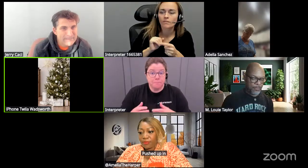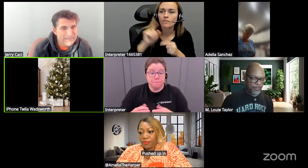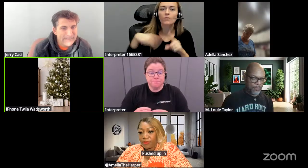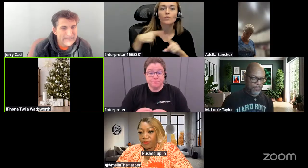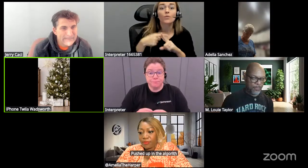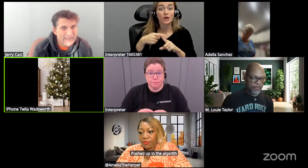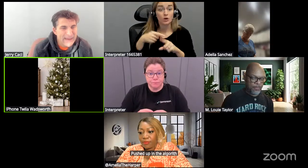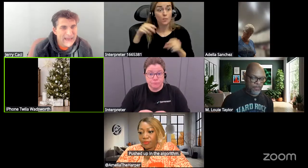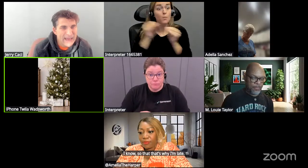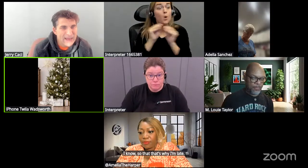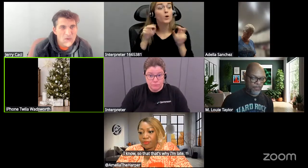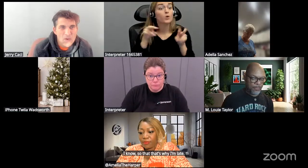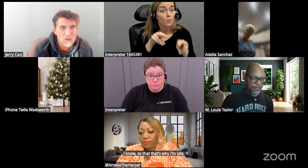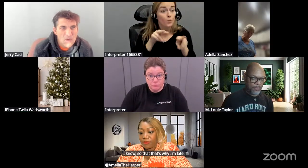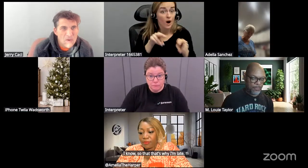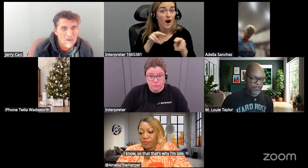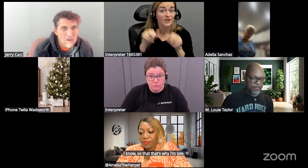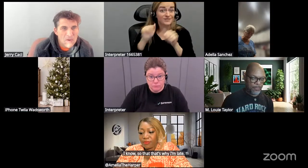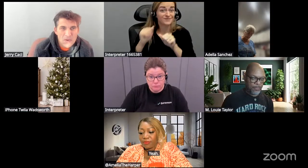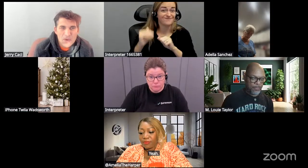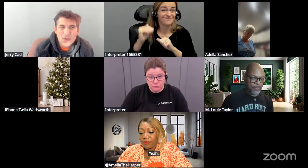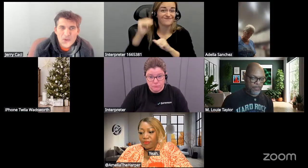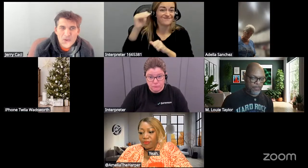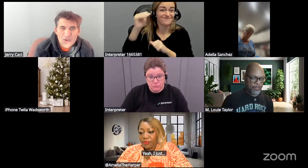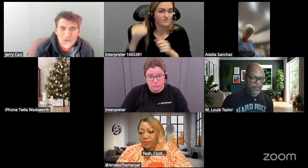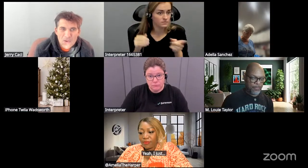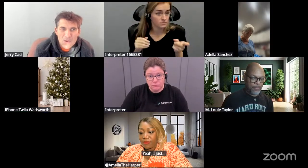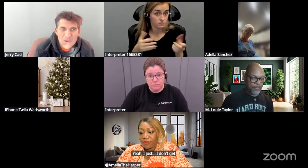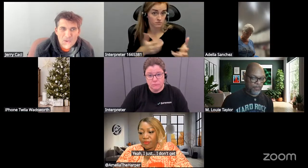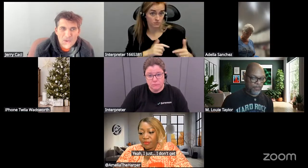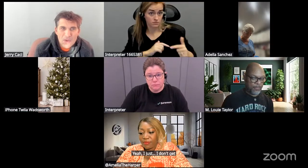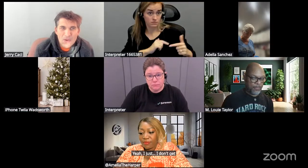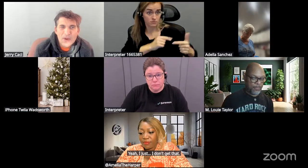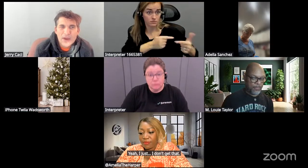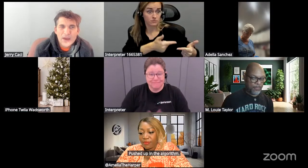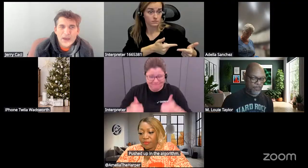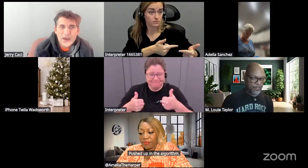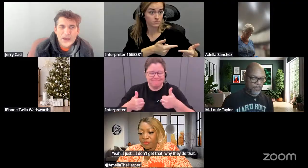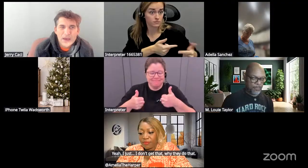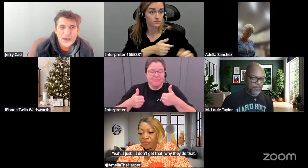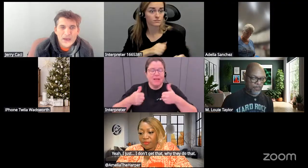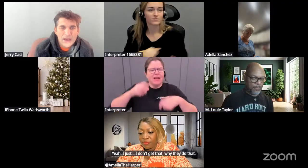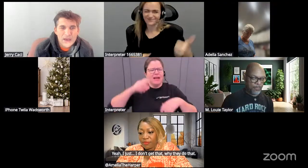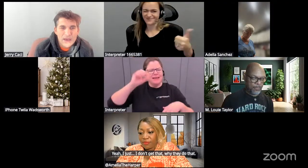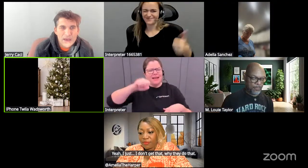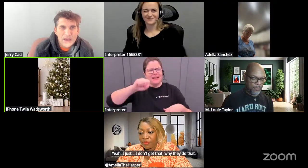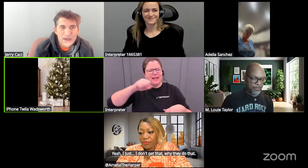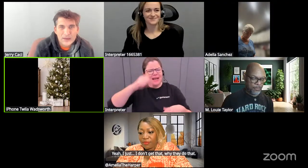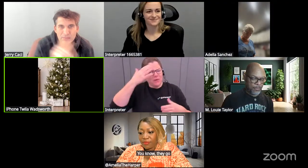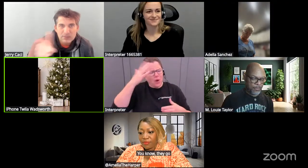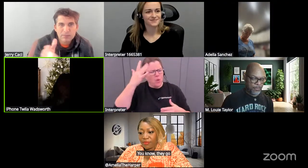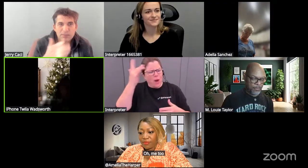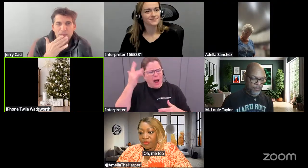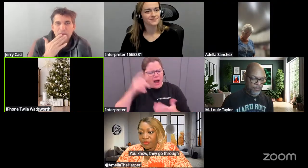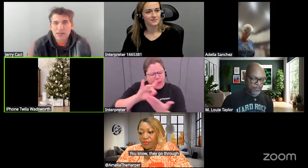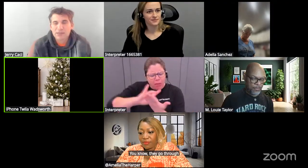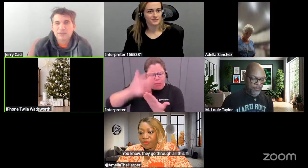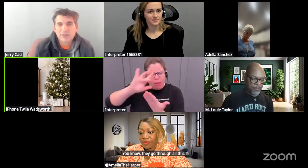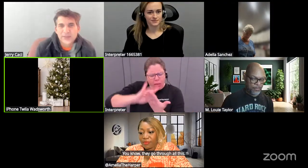algorithm. Yeah, I don't get that, why they do that. They go Oh, through me all too. this.